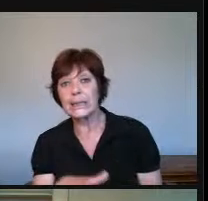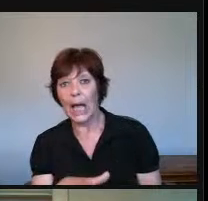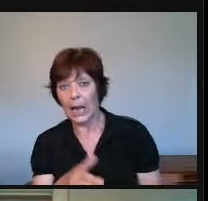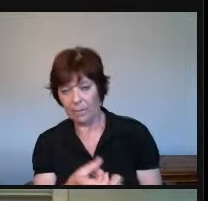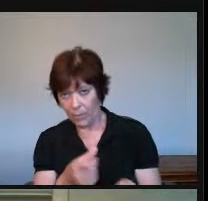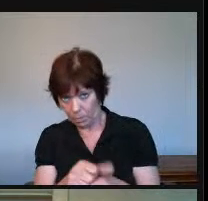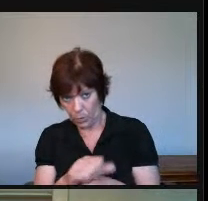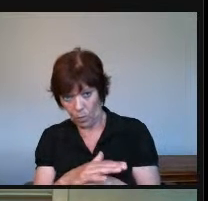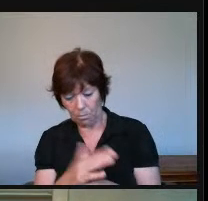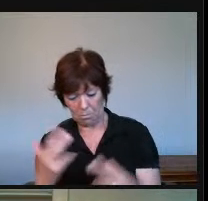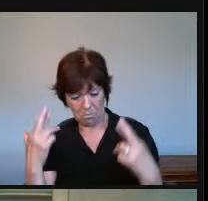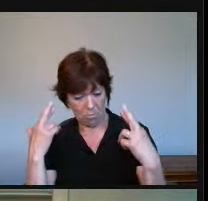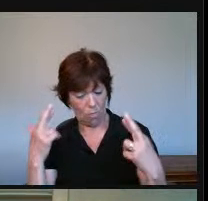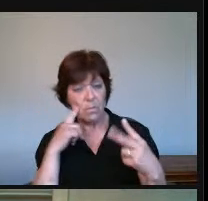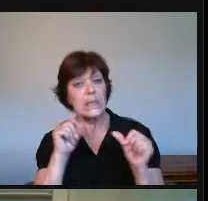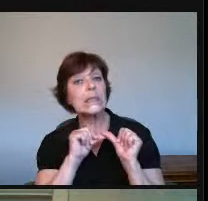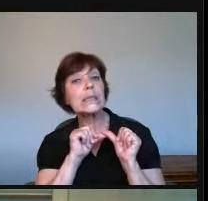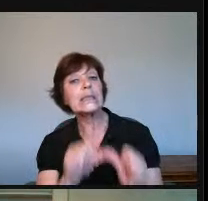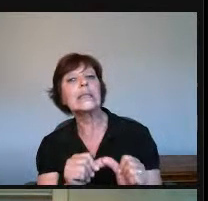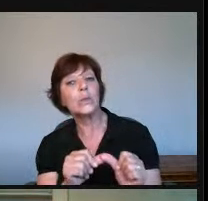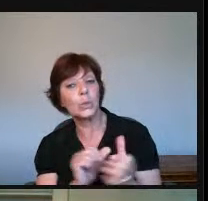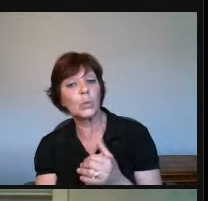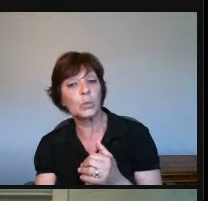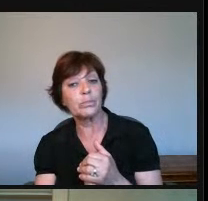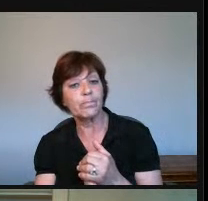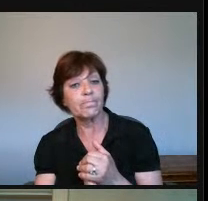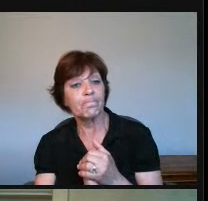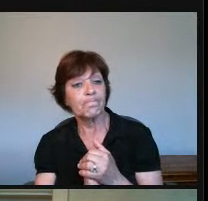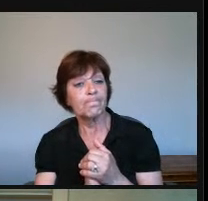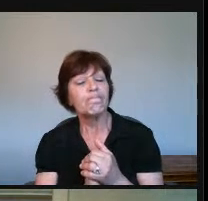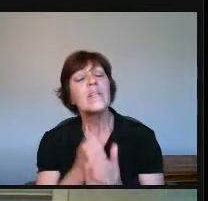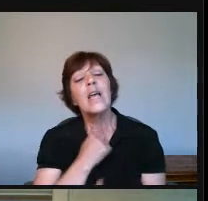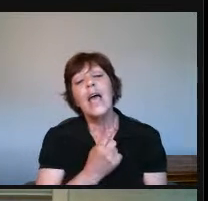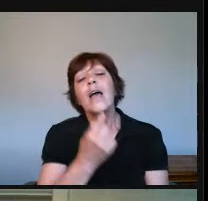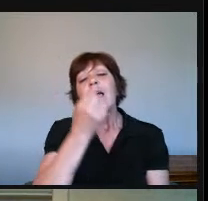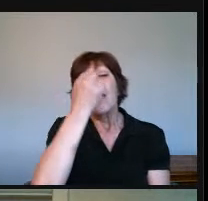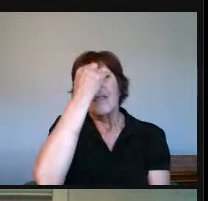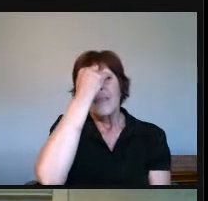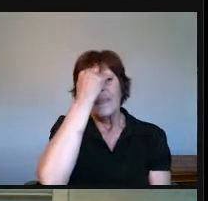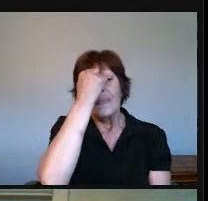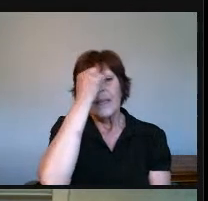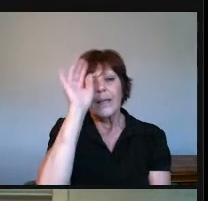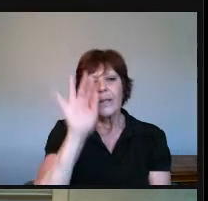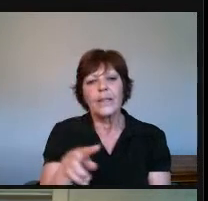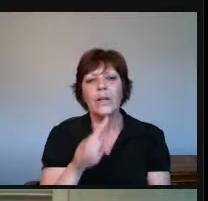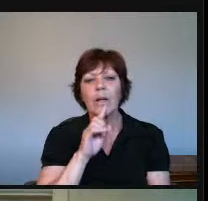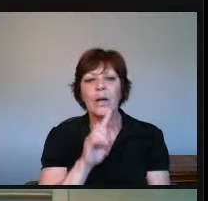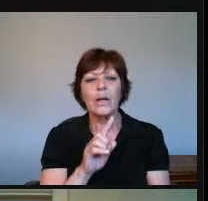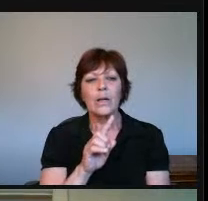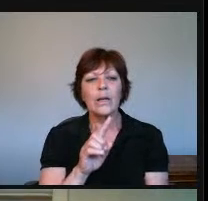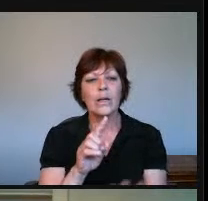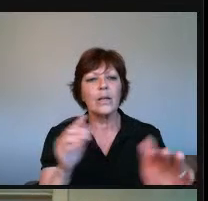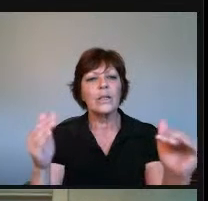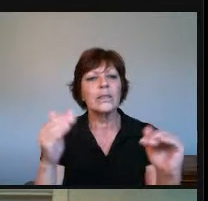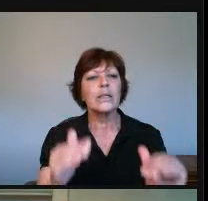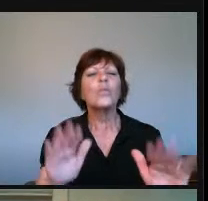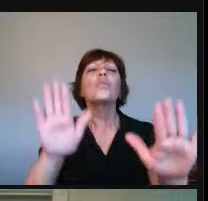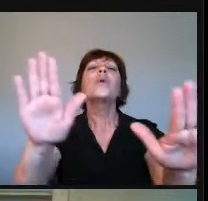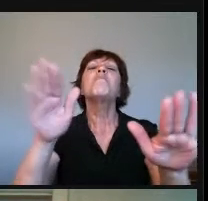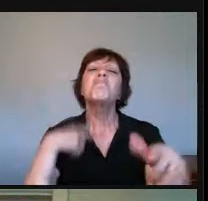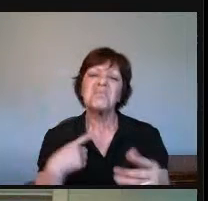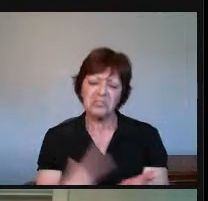hope that's going to continue to be the standard. I think we can go to 12. Okay, let's talk about